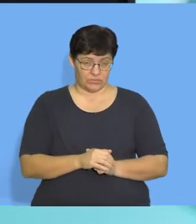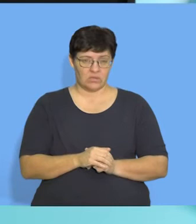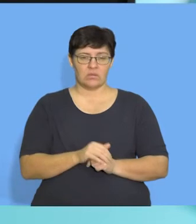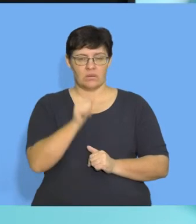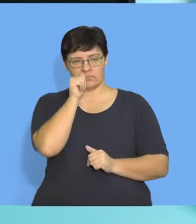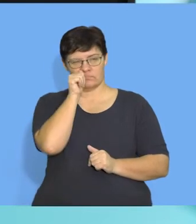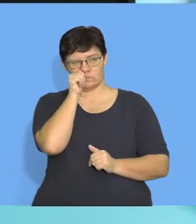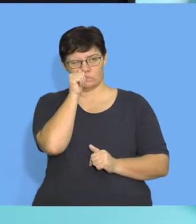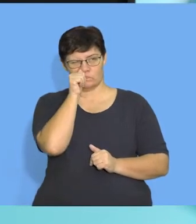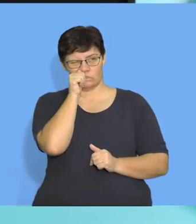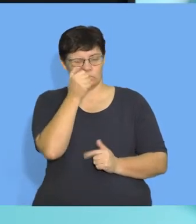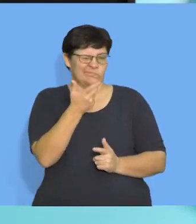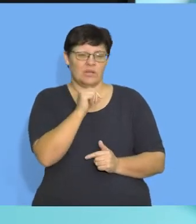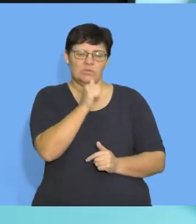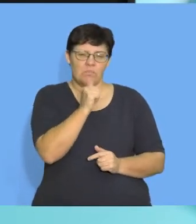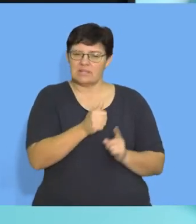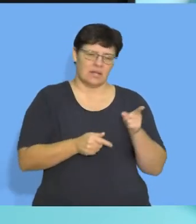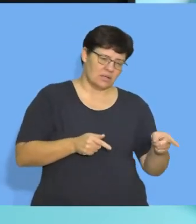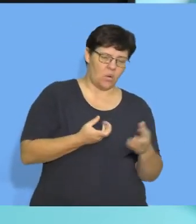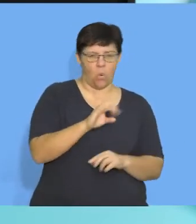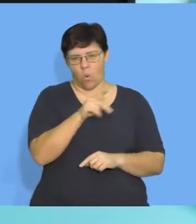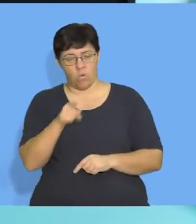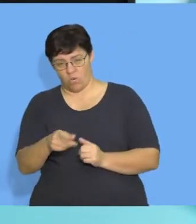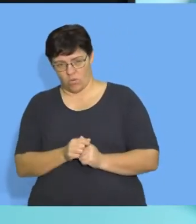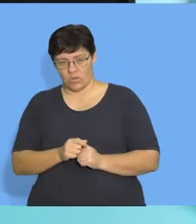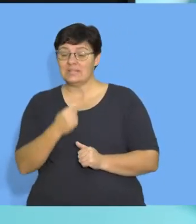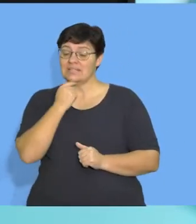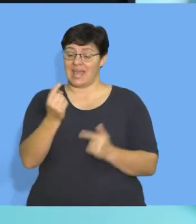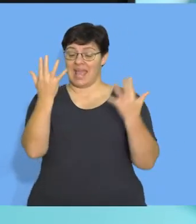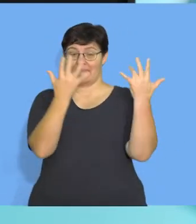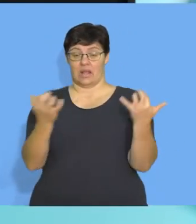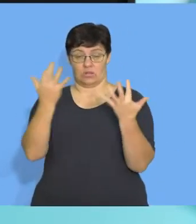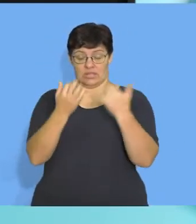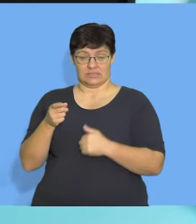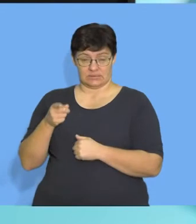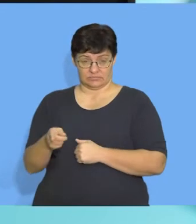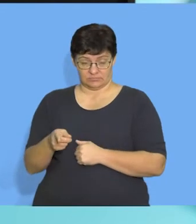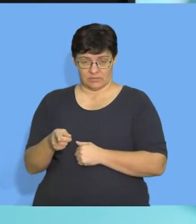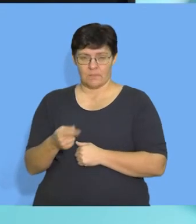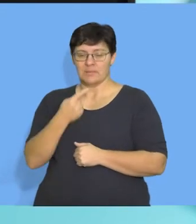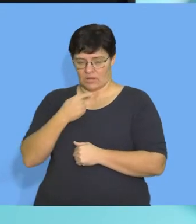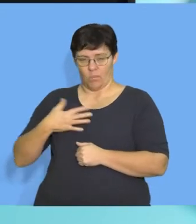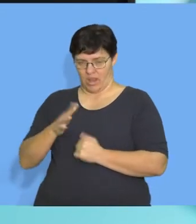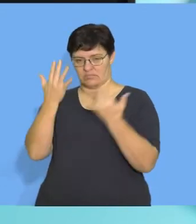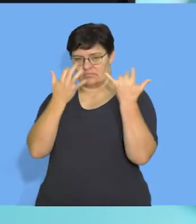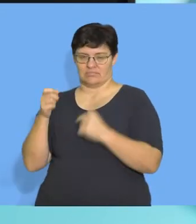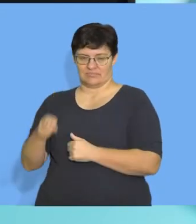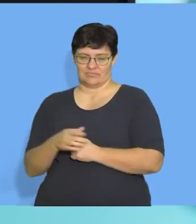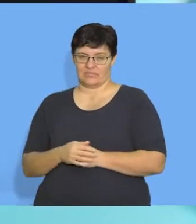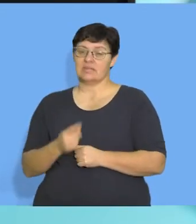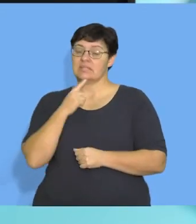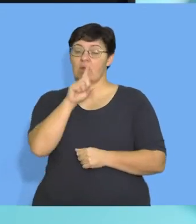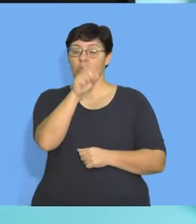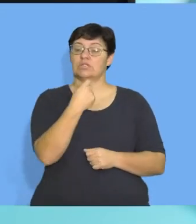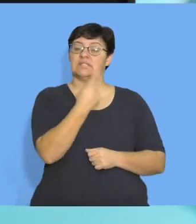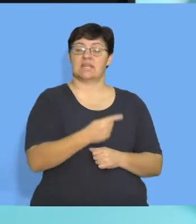doesn't matter. If the question had said calculate, I'm telling you how I want it. If the question